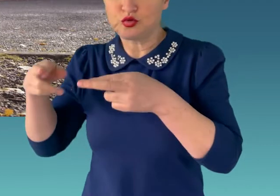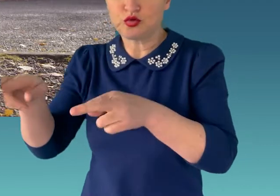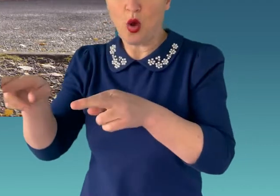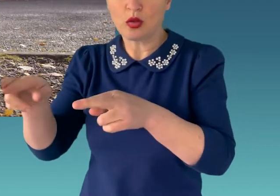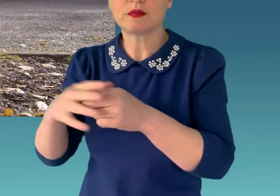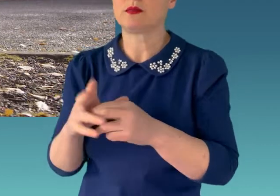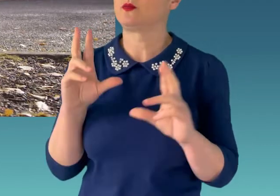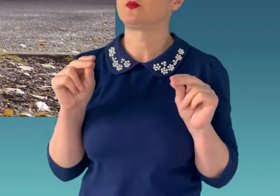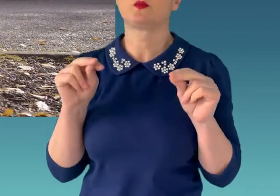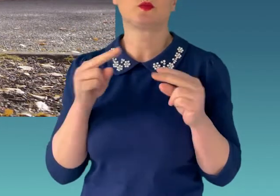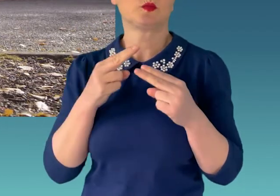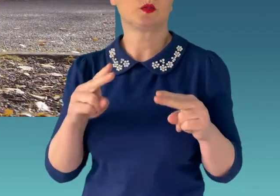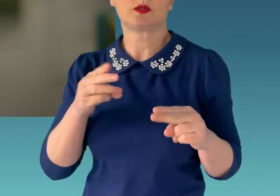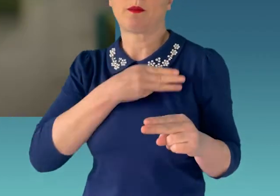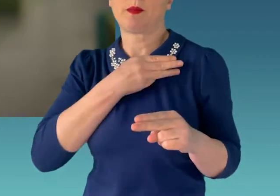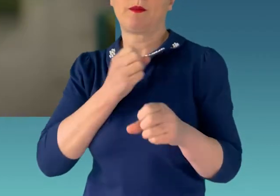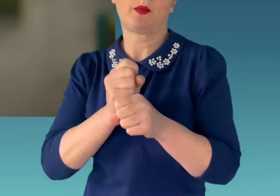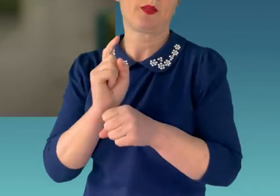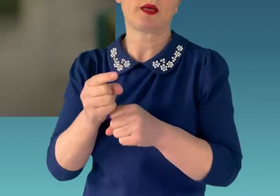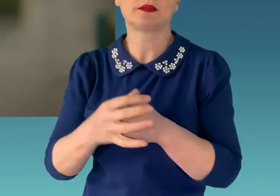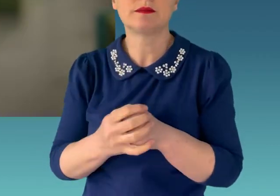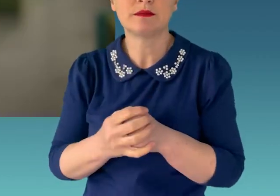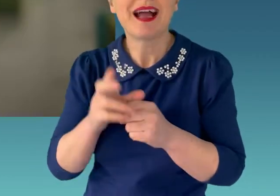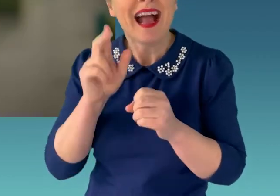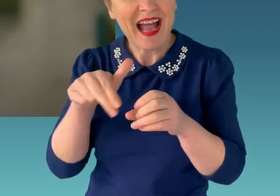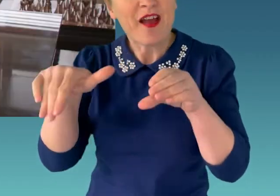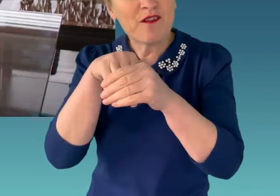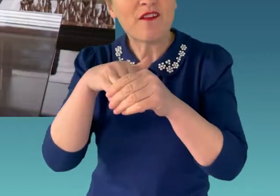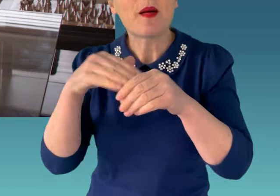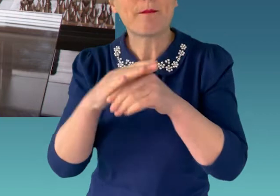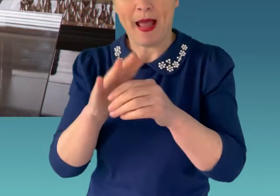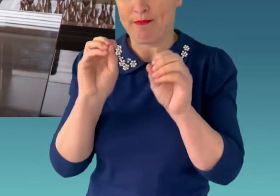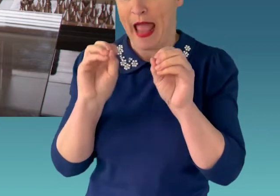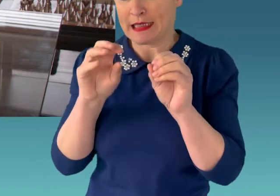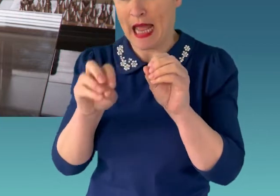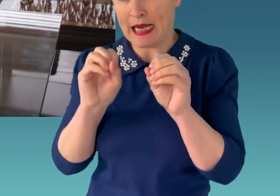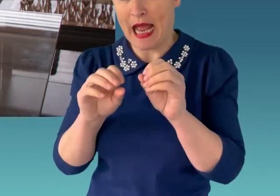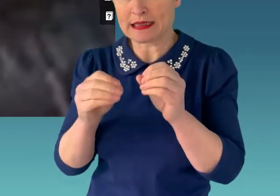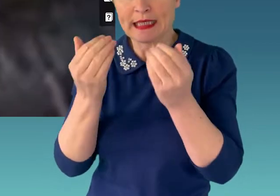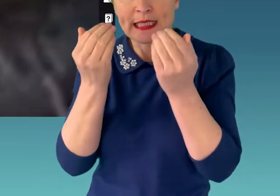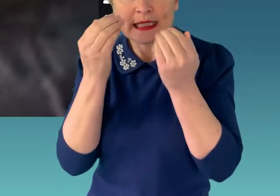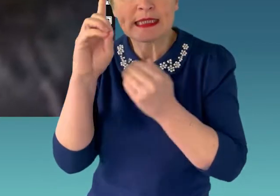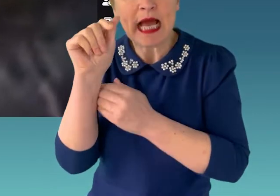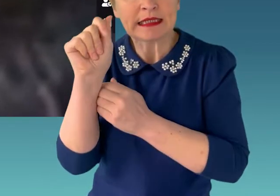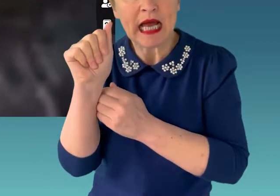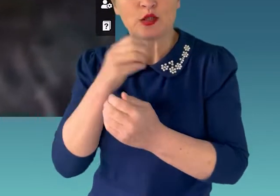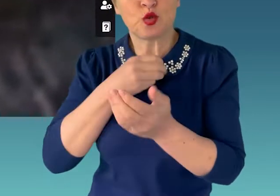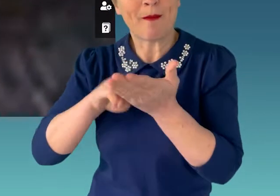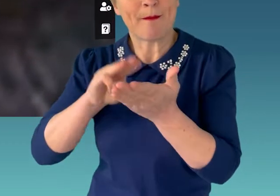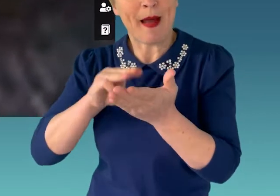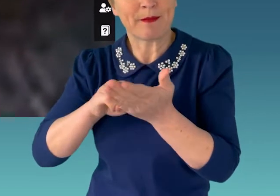happy with that one. People can also get involved by adding data to maps from the photographs that they've taken using an open access